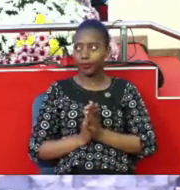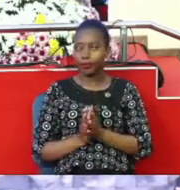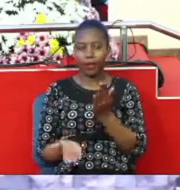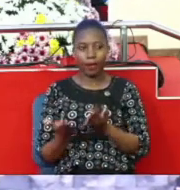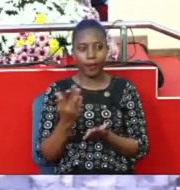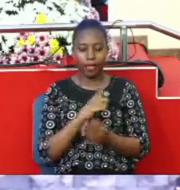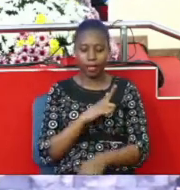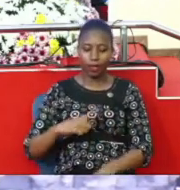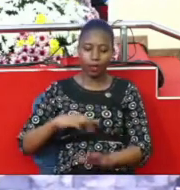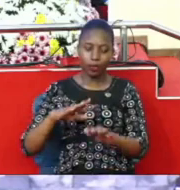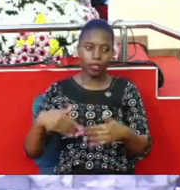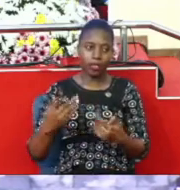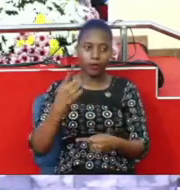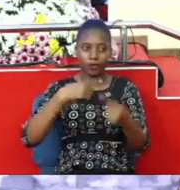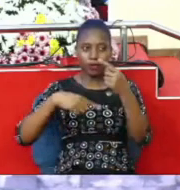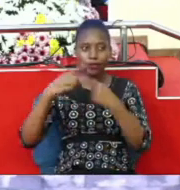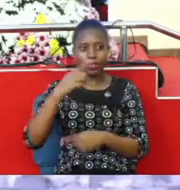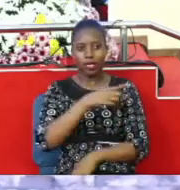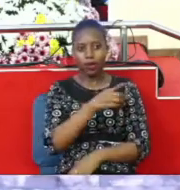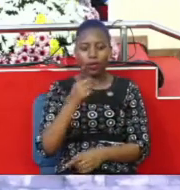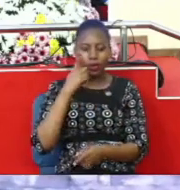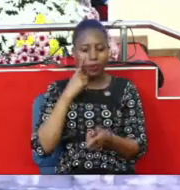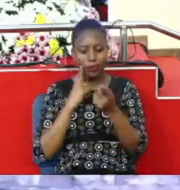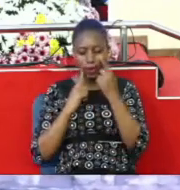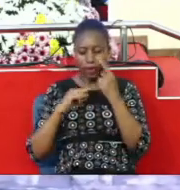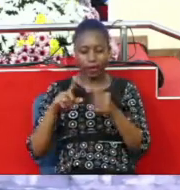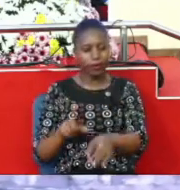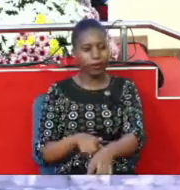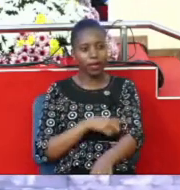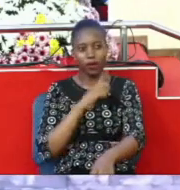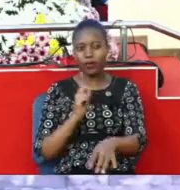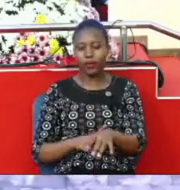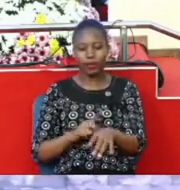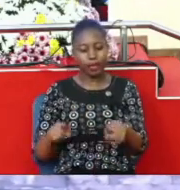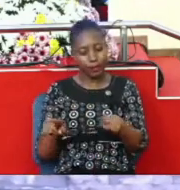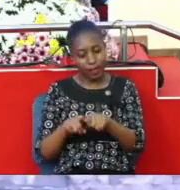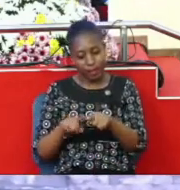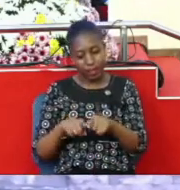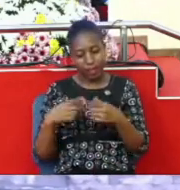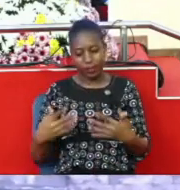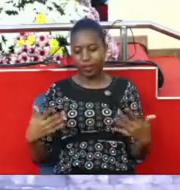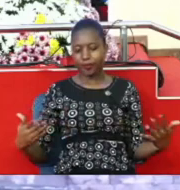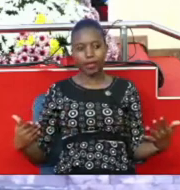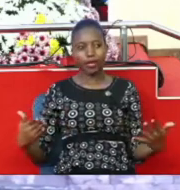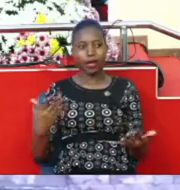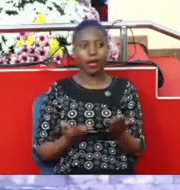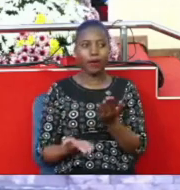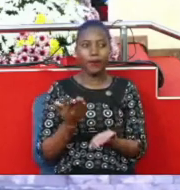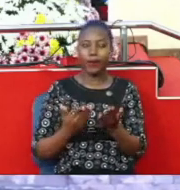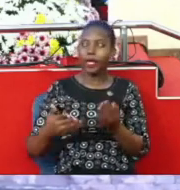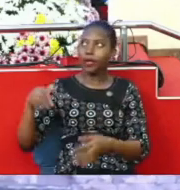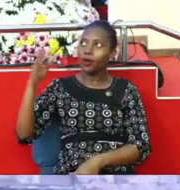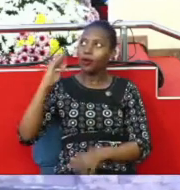victory. Umelia sana. Every now and then the same thing. May God give you victory.